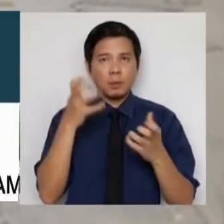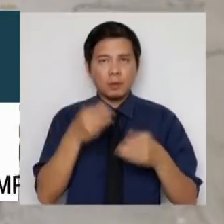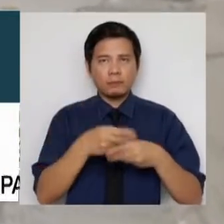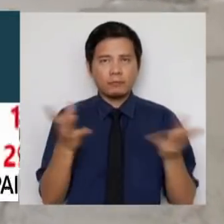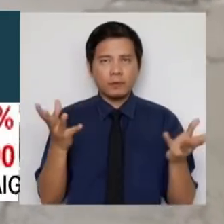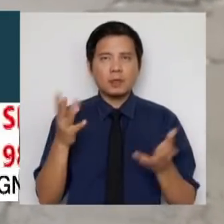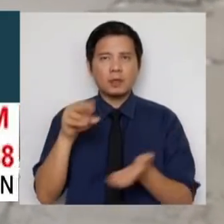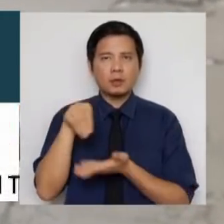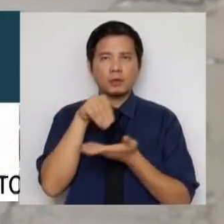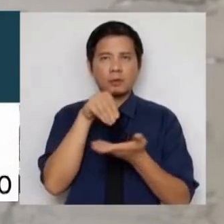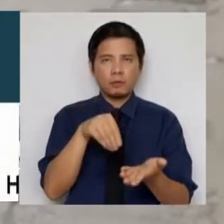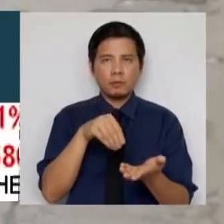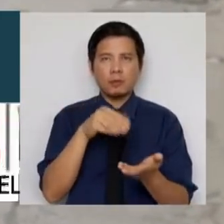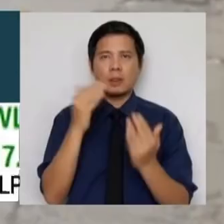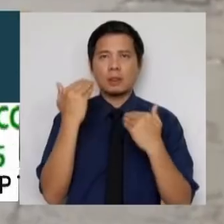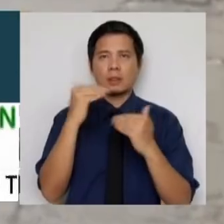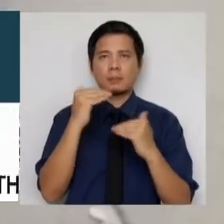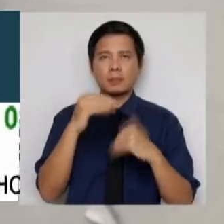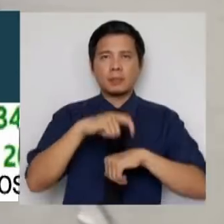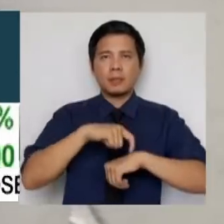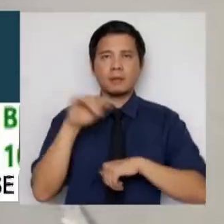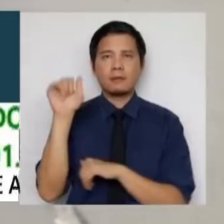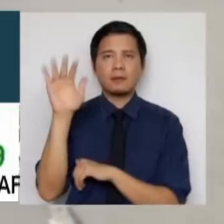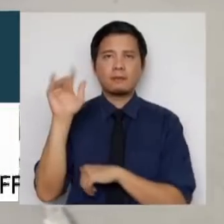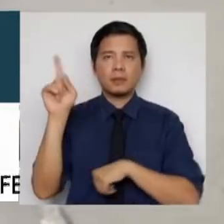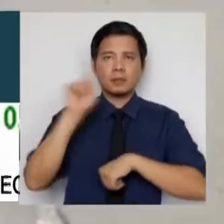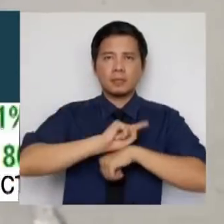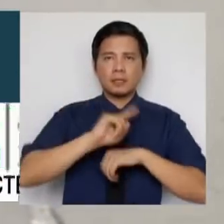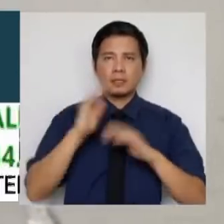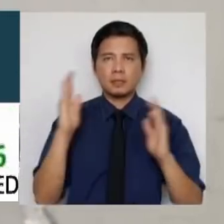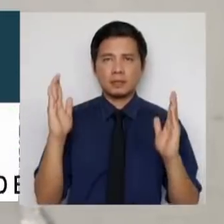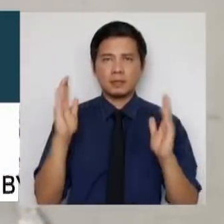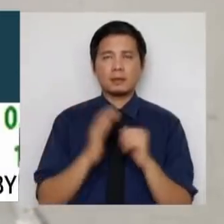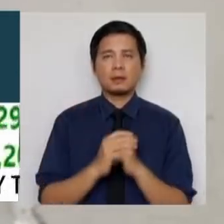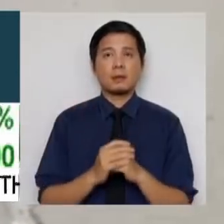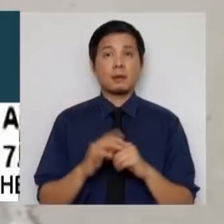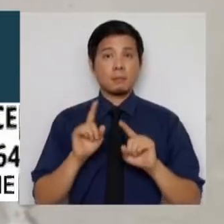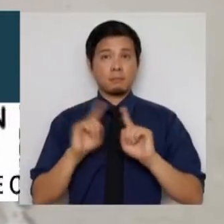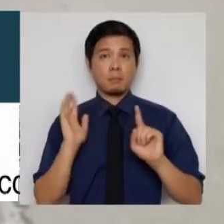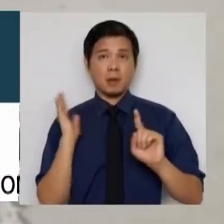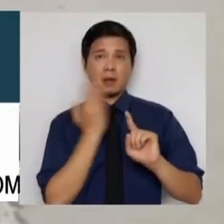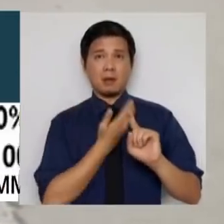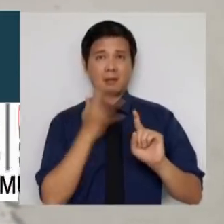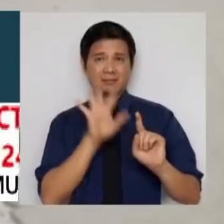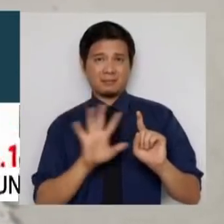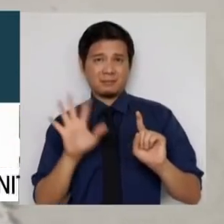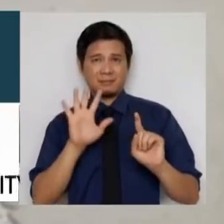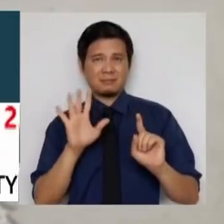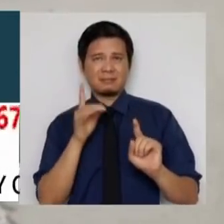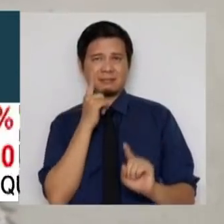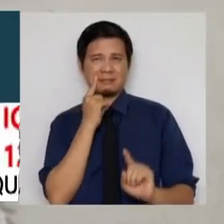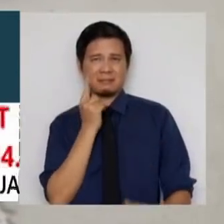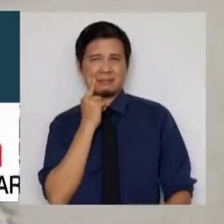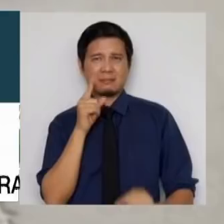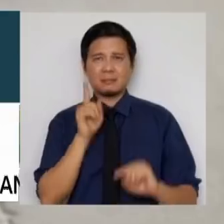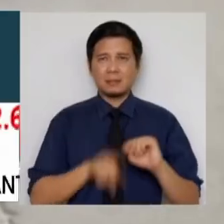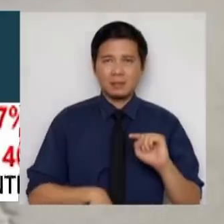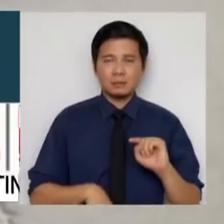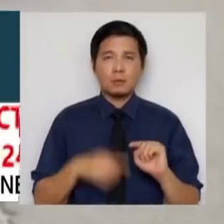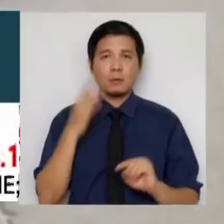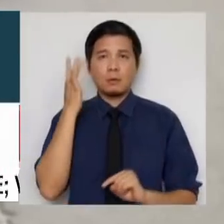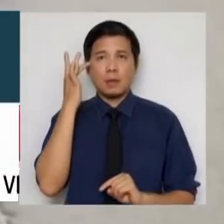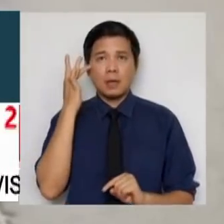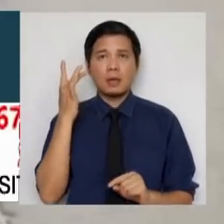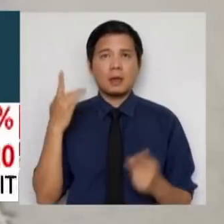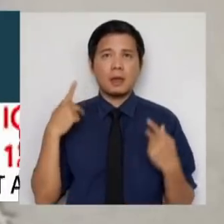within 15 days, which in our estimate is a little bit impossible given that we have to